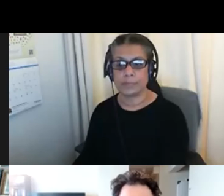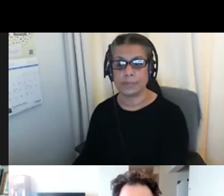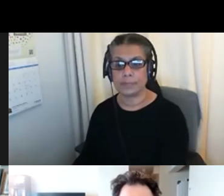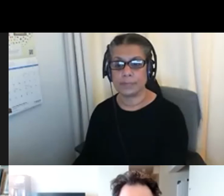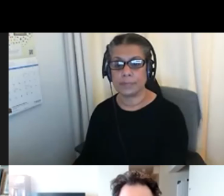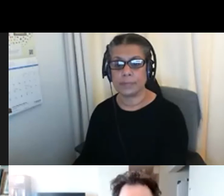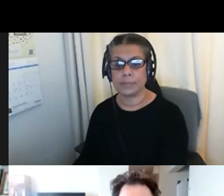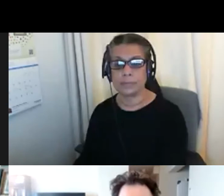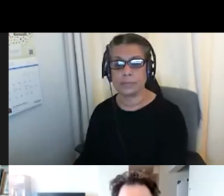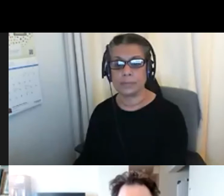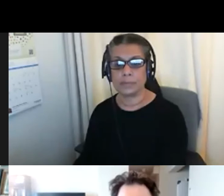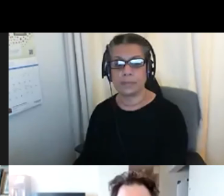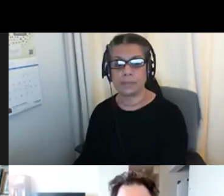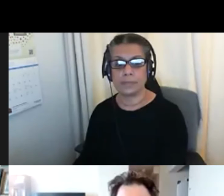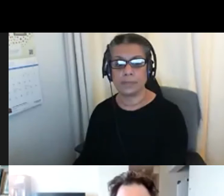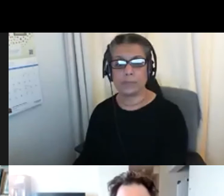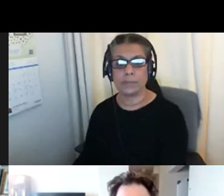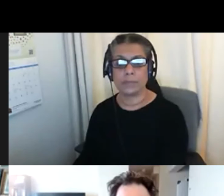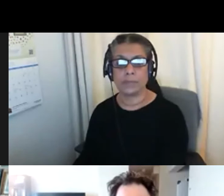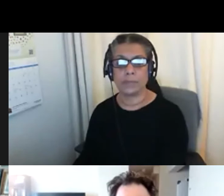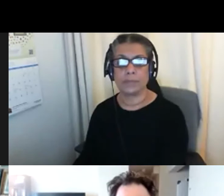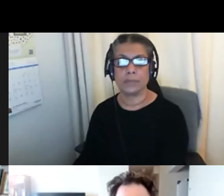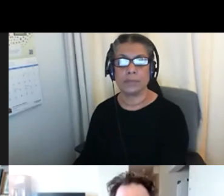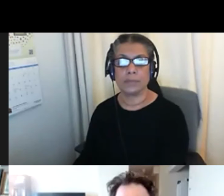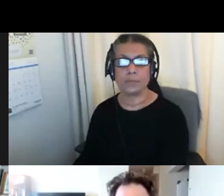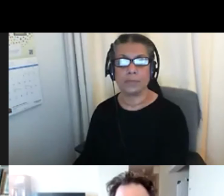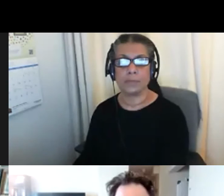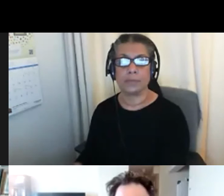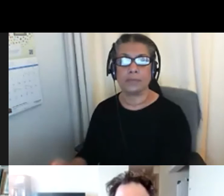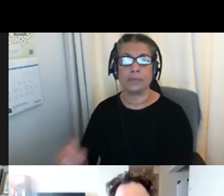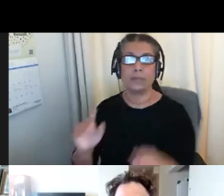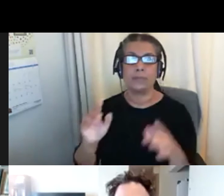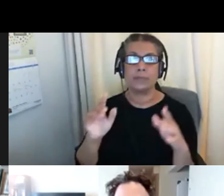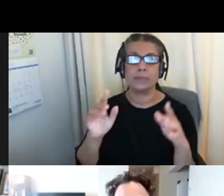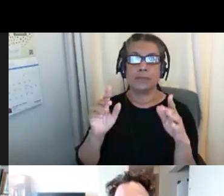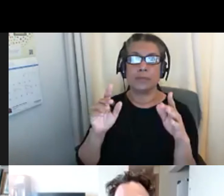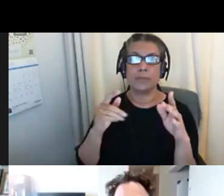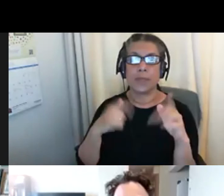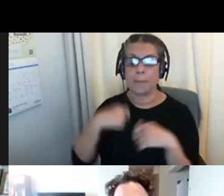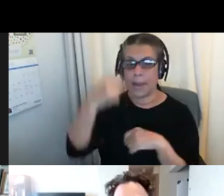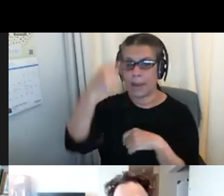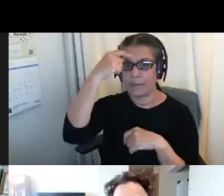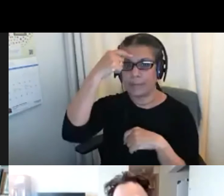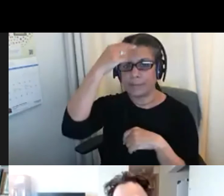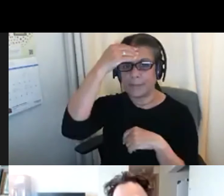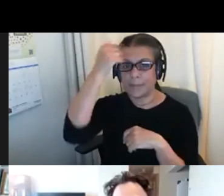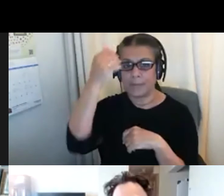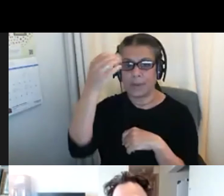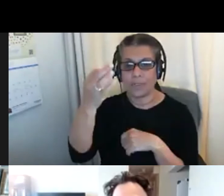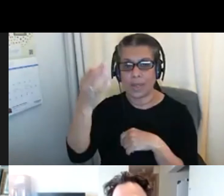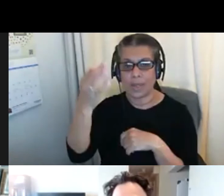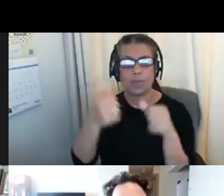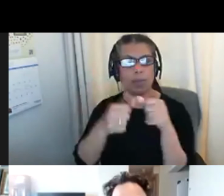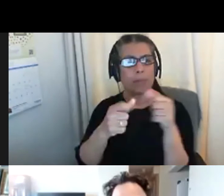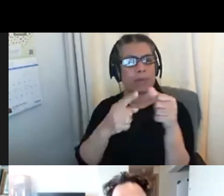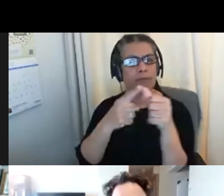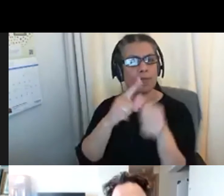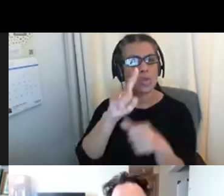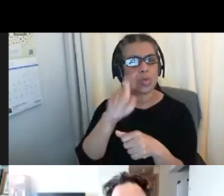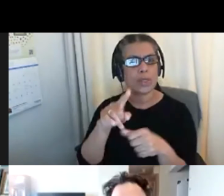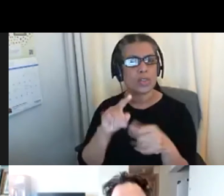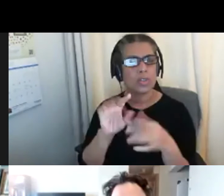Tina, do you want to, you'll have to, everybody will have to remember it's 5 o'clock on a Friday here, so my memory may be fading, but I can remember the first question was about the